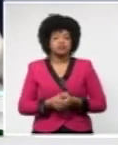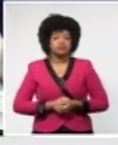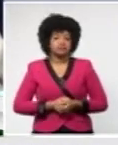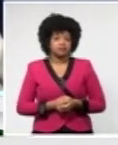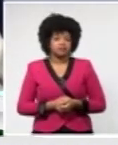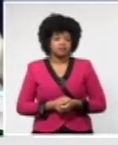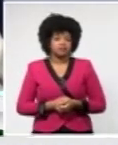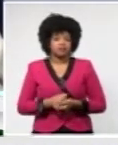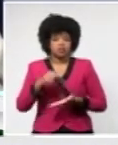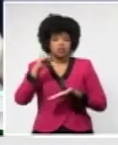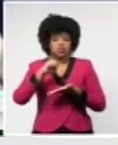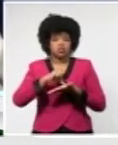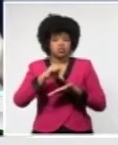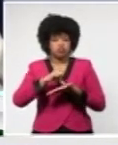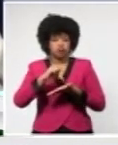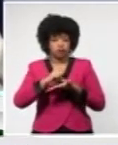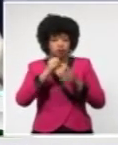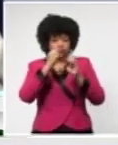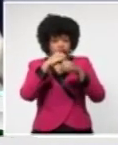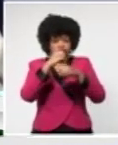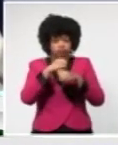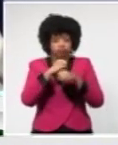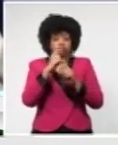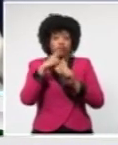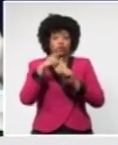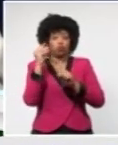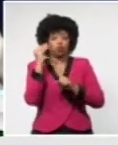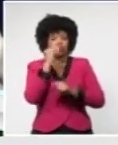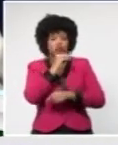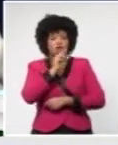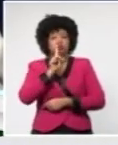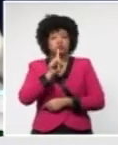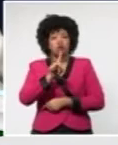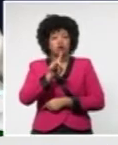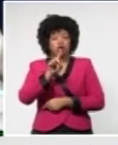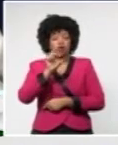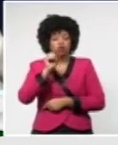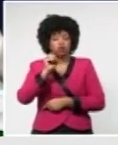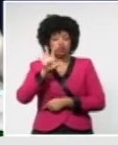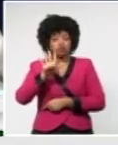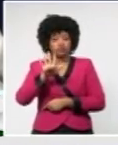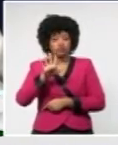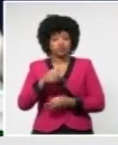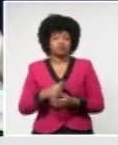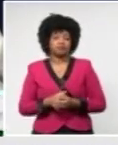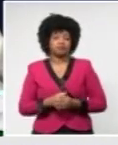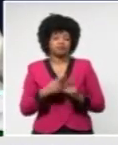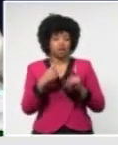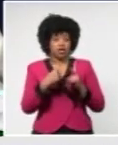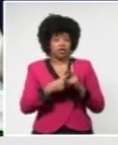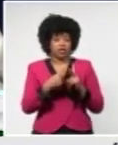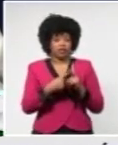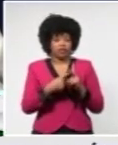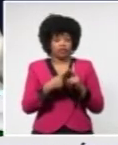276. In the Genetic Engineering and Biotechnology Center, 105.